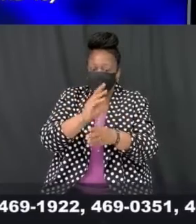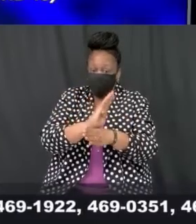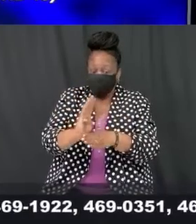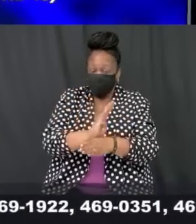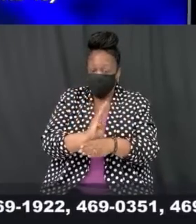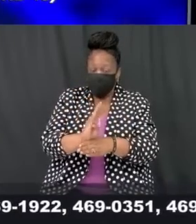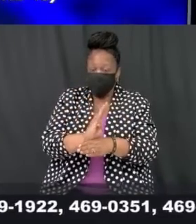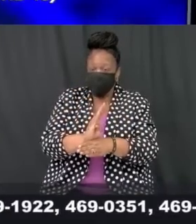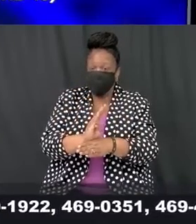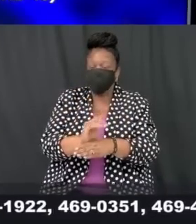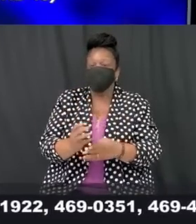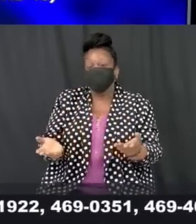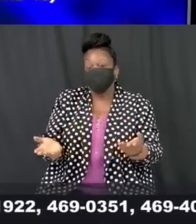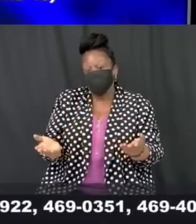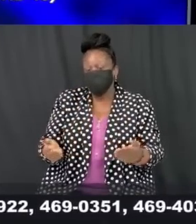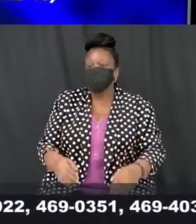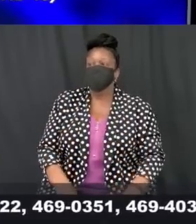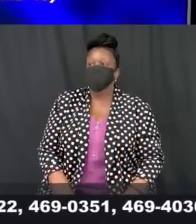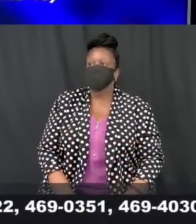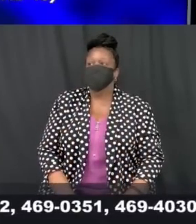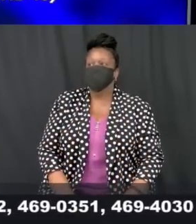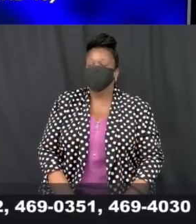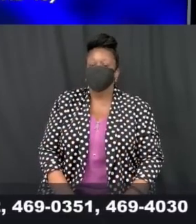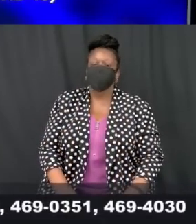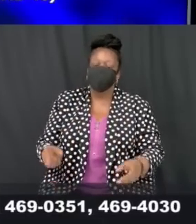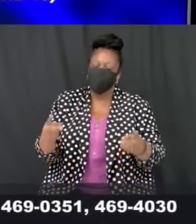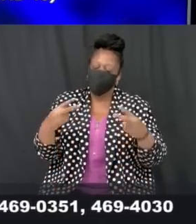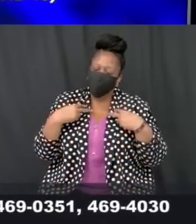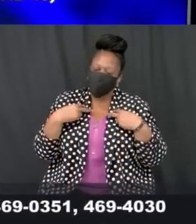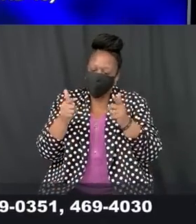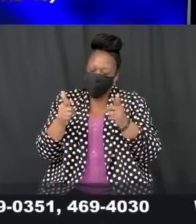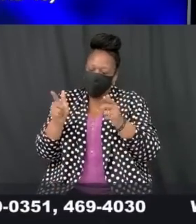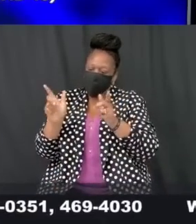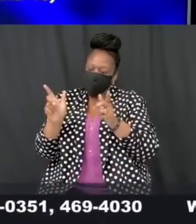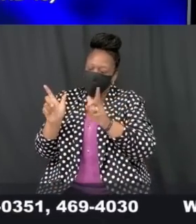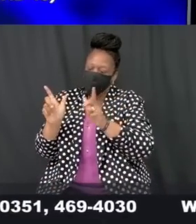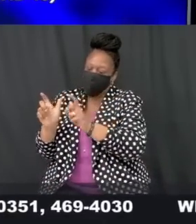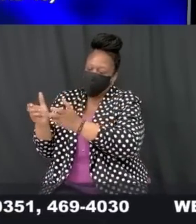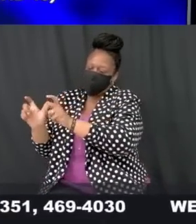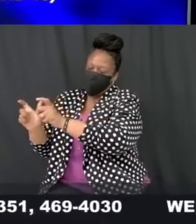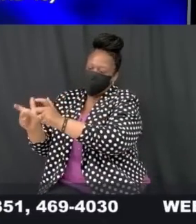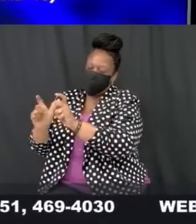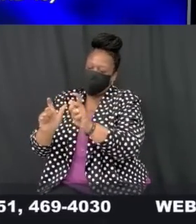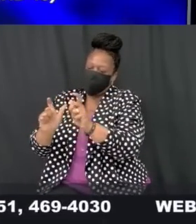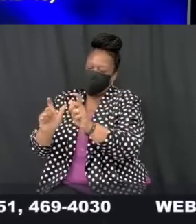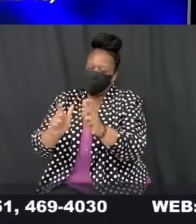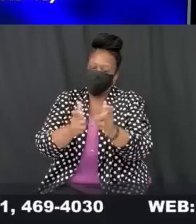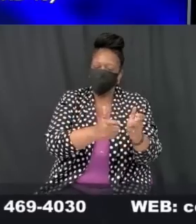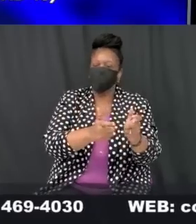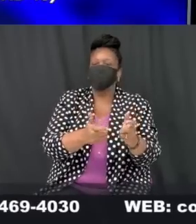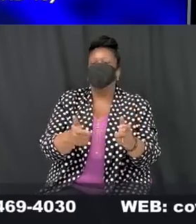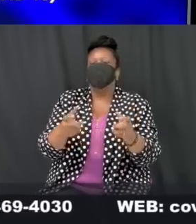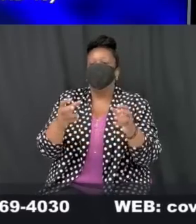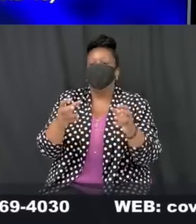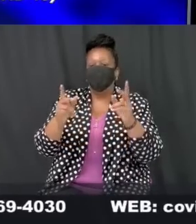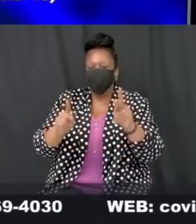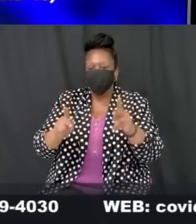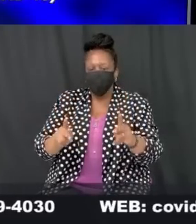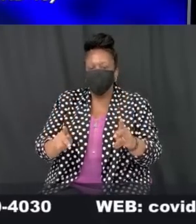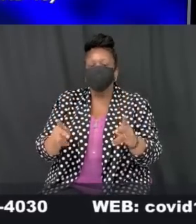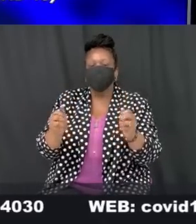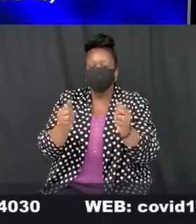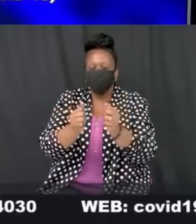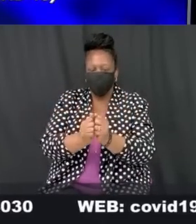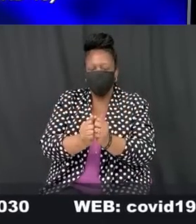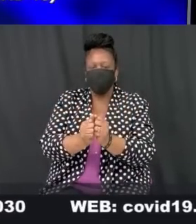And then there were other smaller clusters in Nevis. That's all